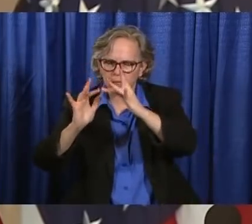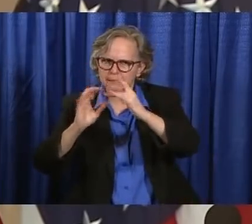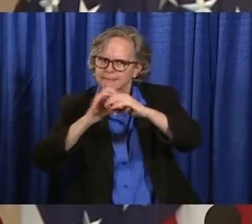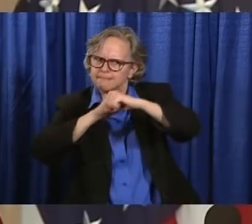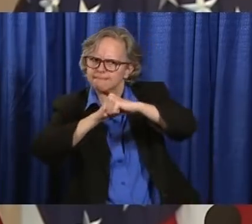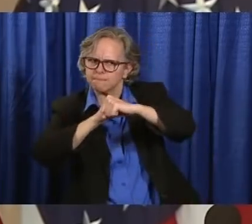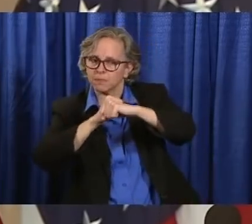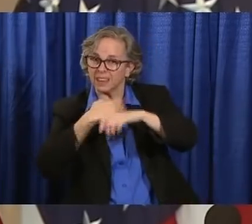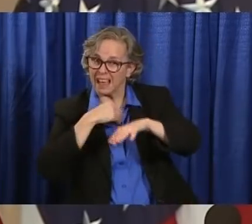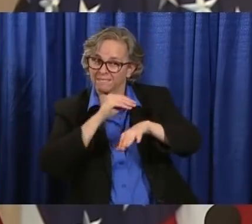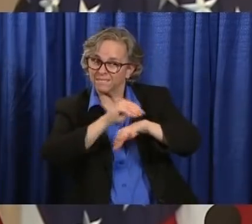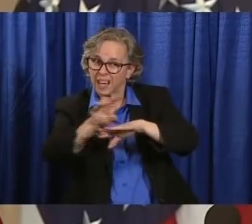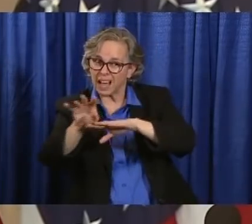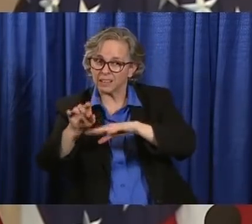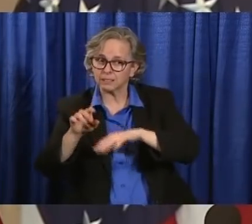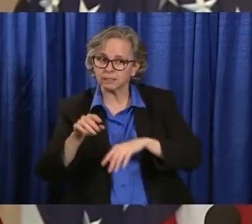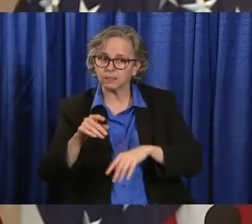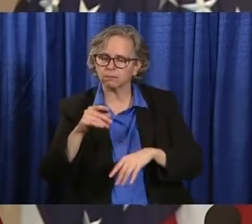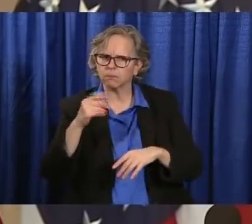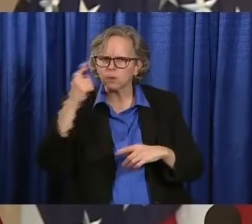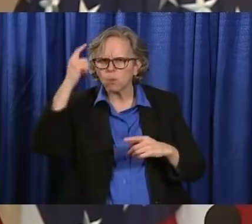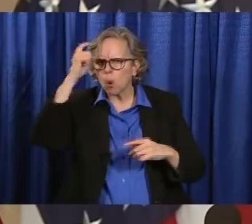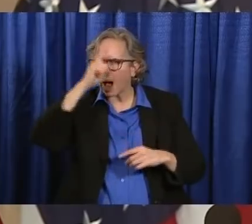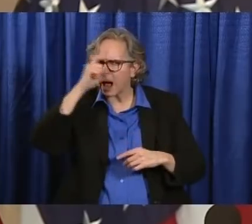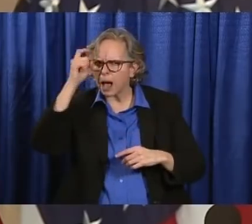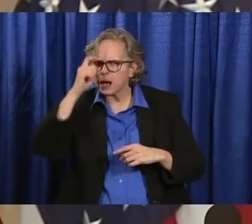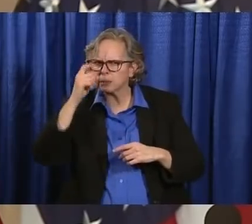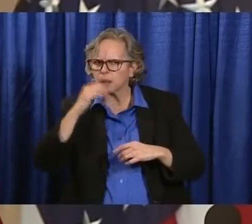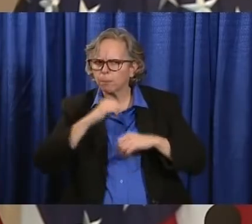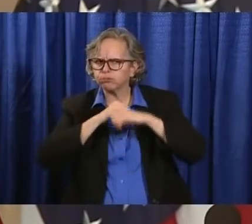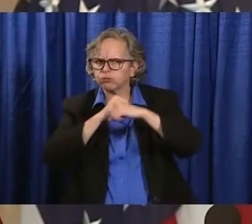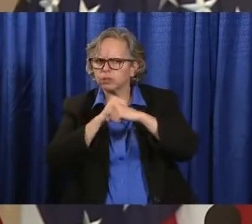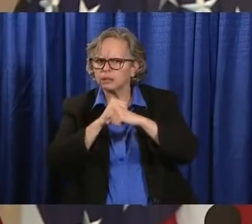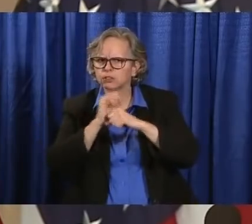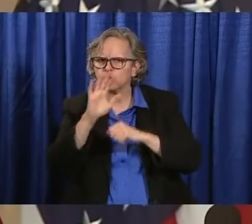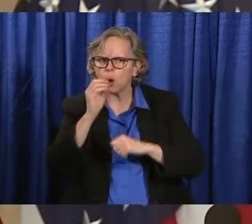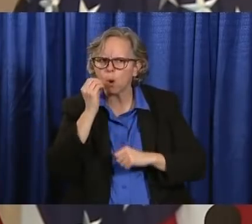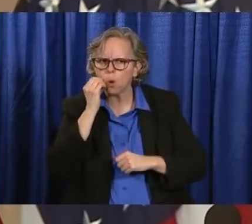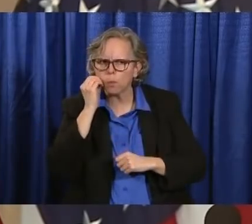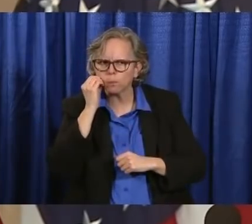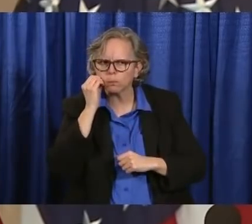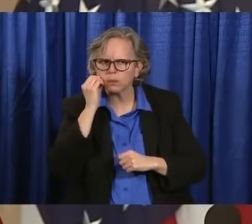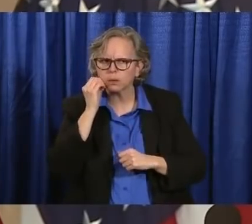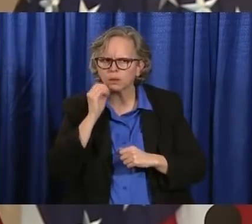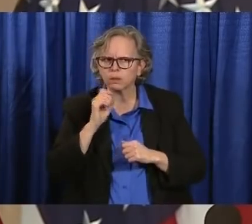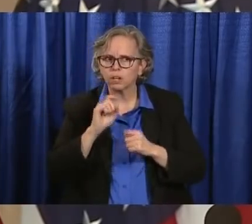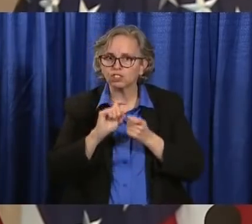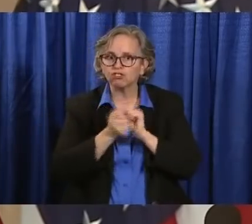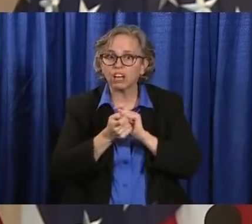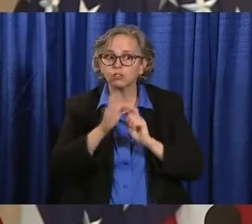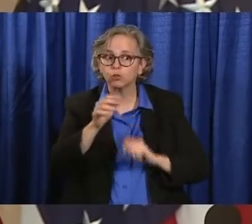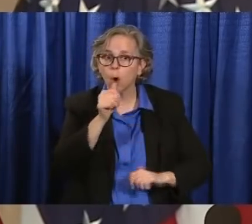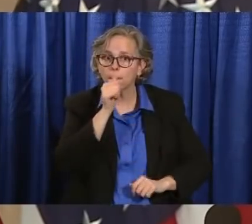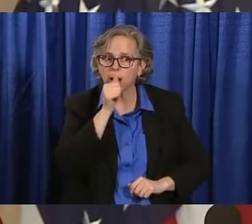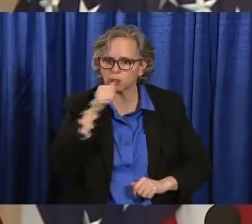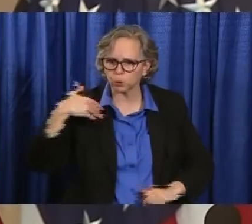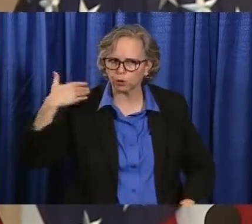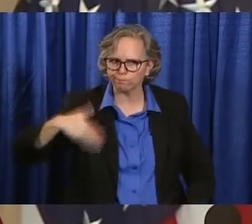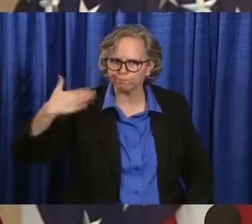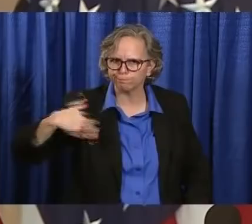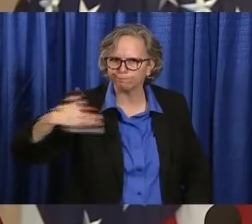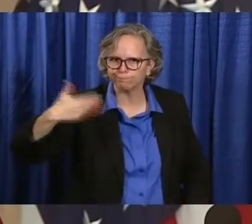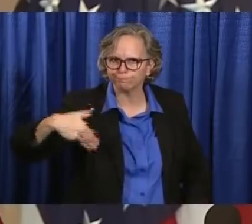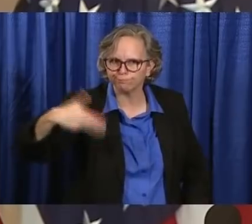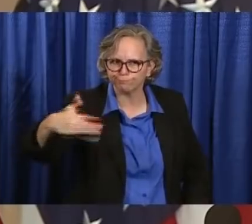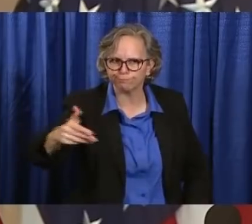to protect yourself and your family. Change those passwords. If you're like me, every one of your kids' friends who's ever come through your